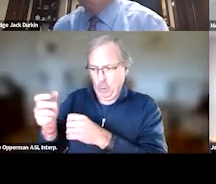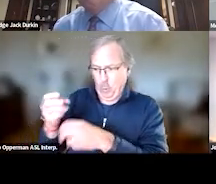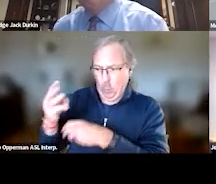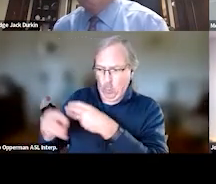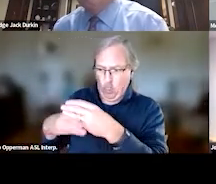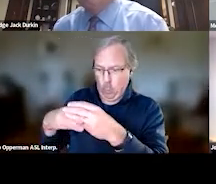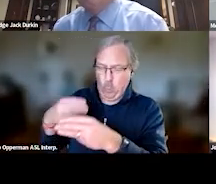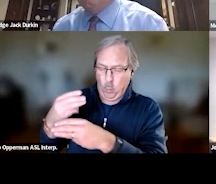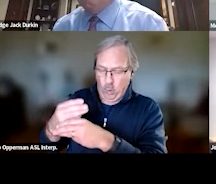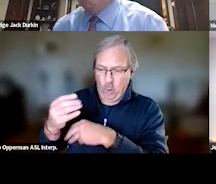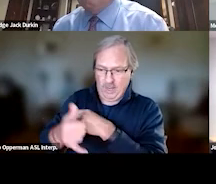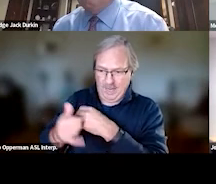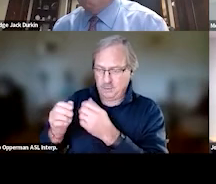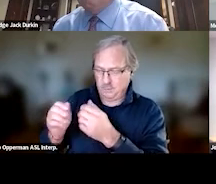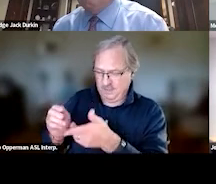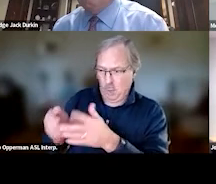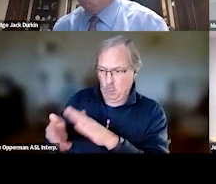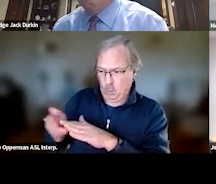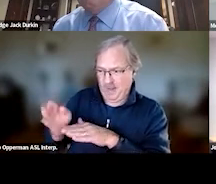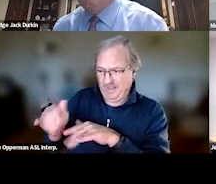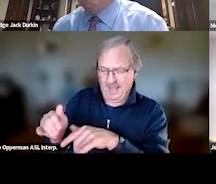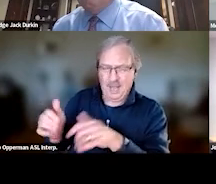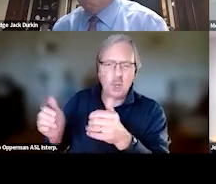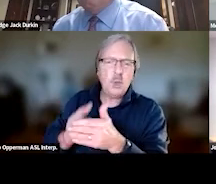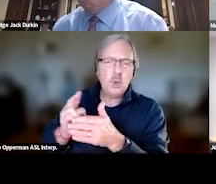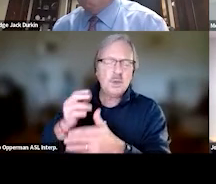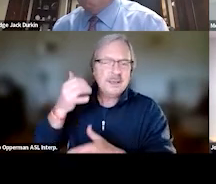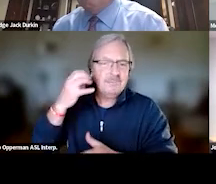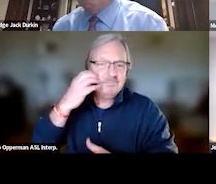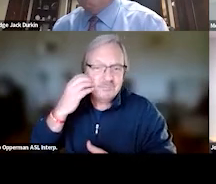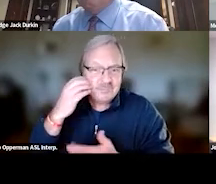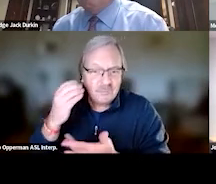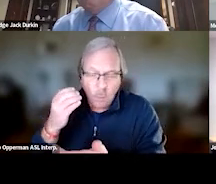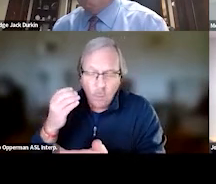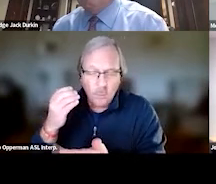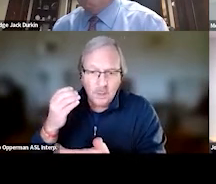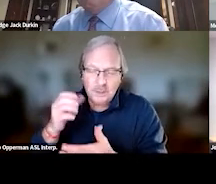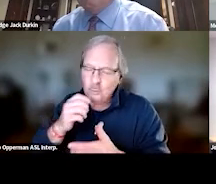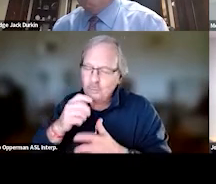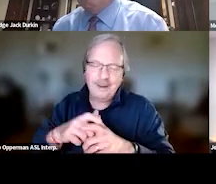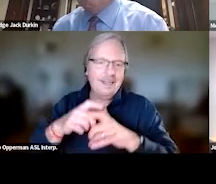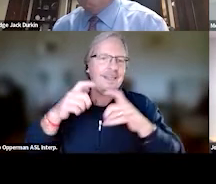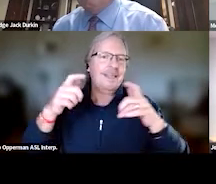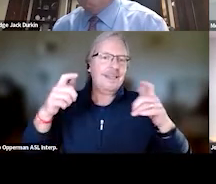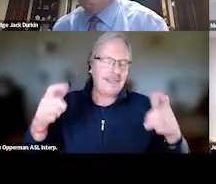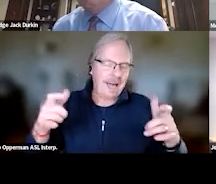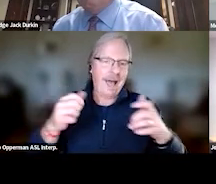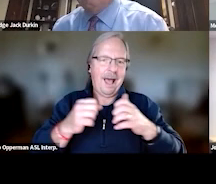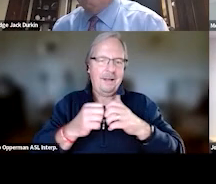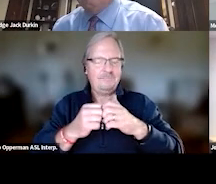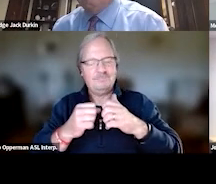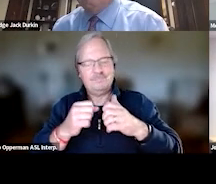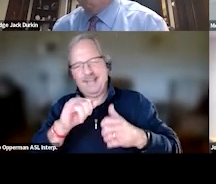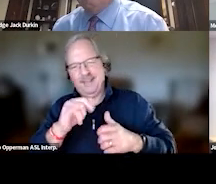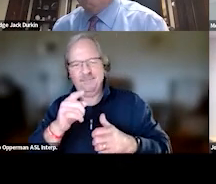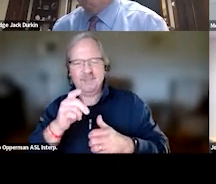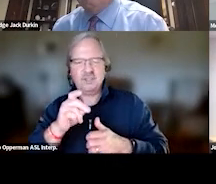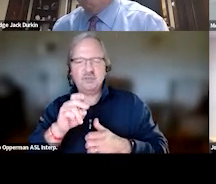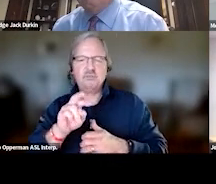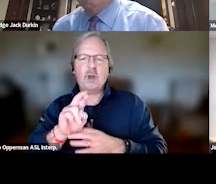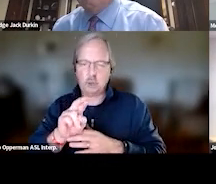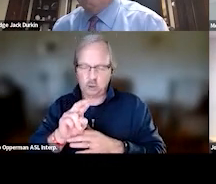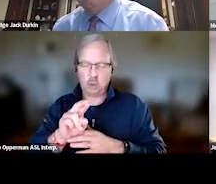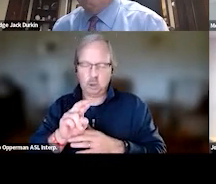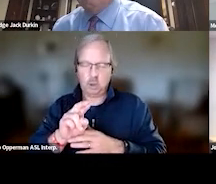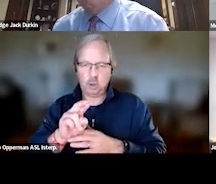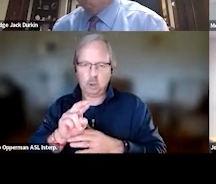smartphones. So you don't need a ton of infrastructure to launch an ECHO. The only thing to actually call it ECHO is